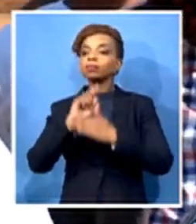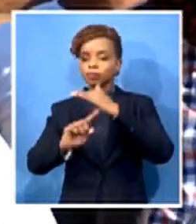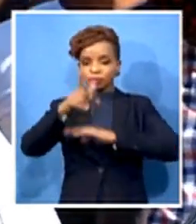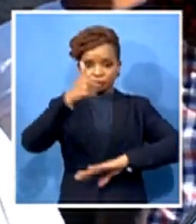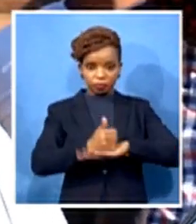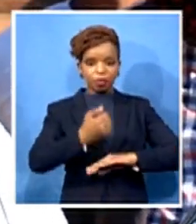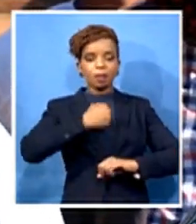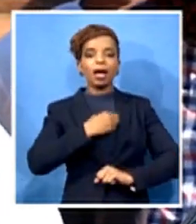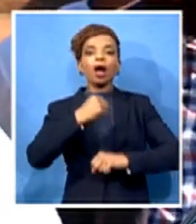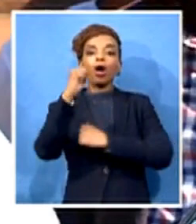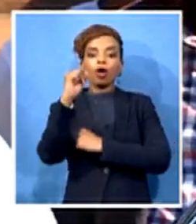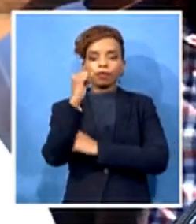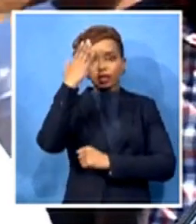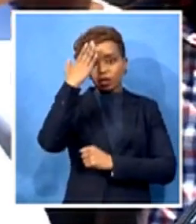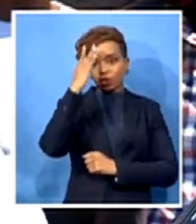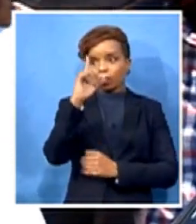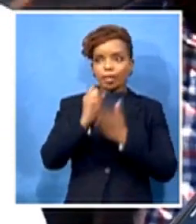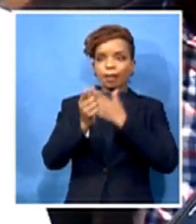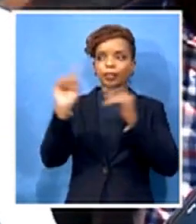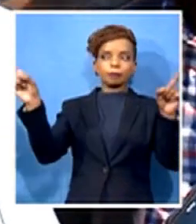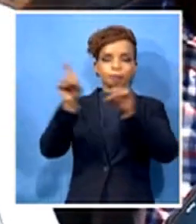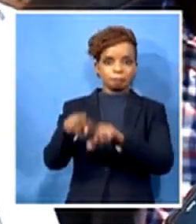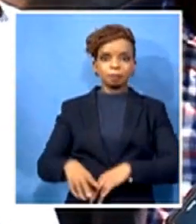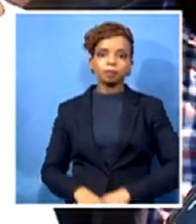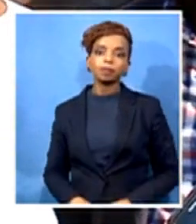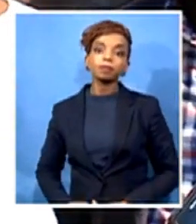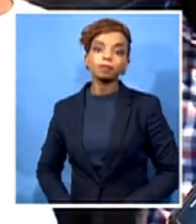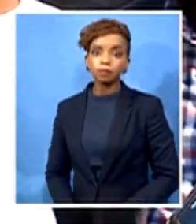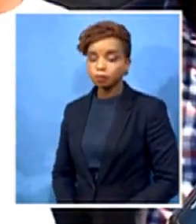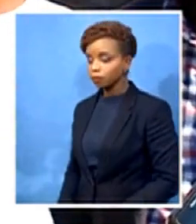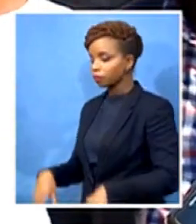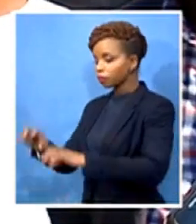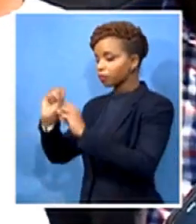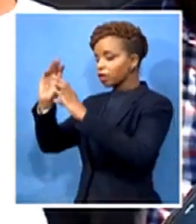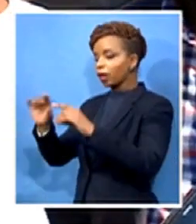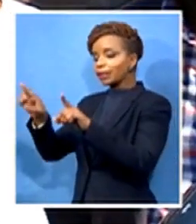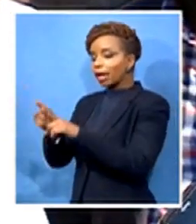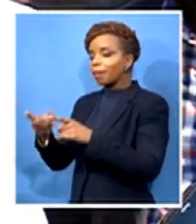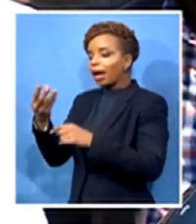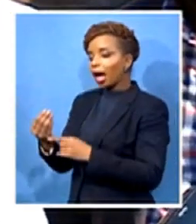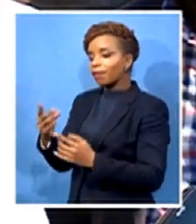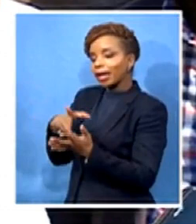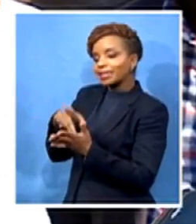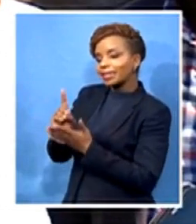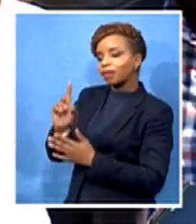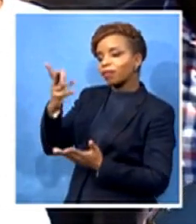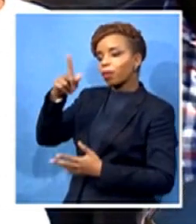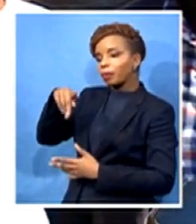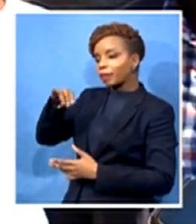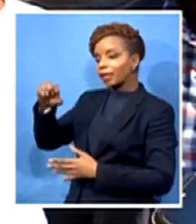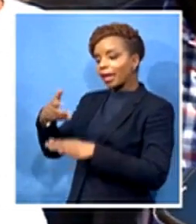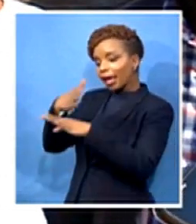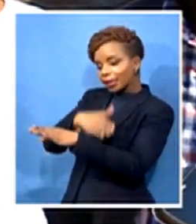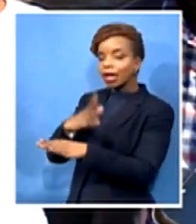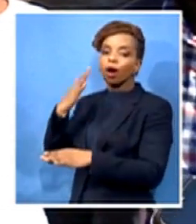of challenges here, there was obviously the delivery of PPE earlier on when we tried in June to come back was an issue here. What has been